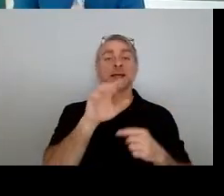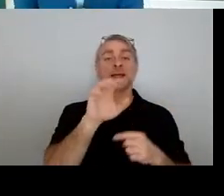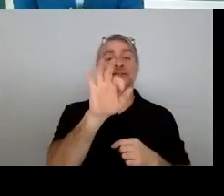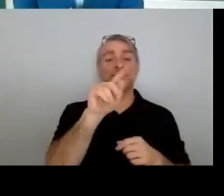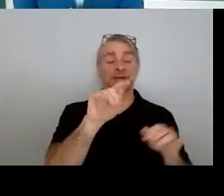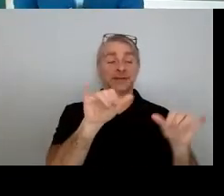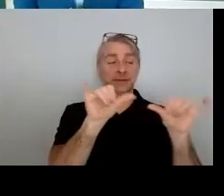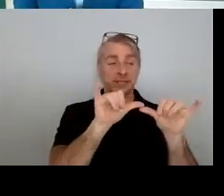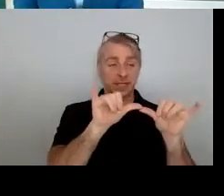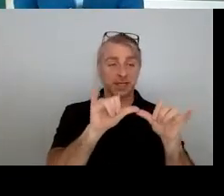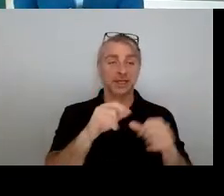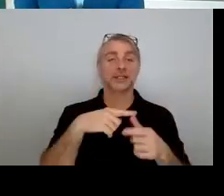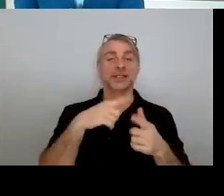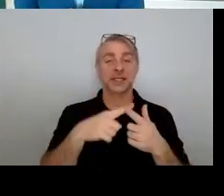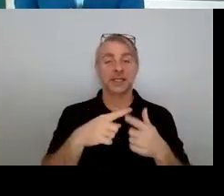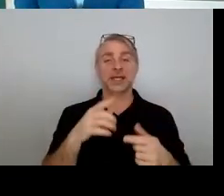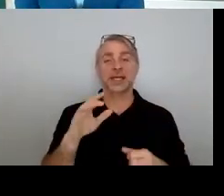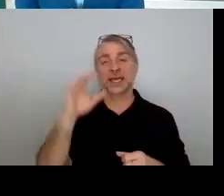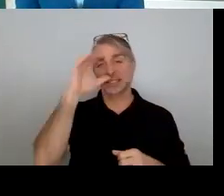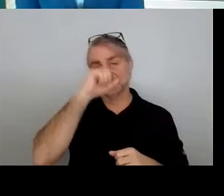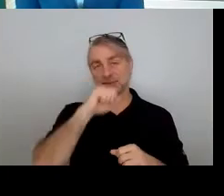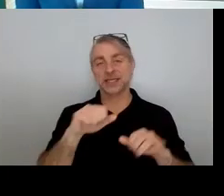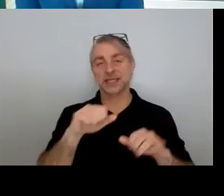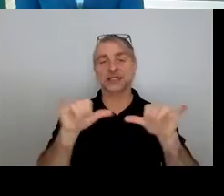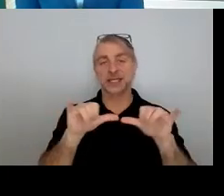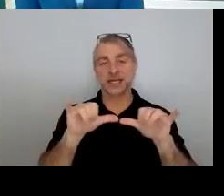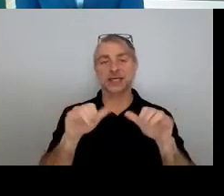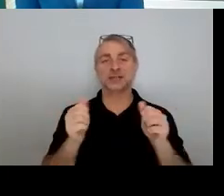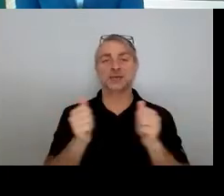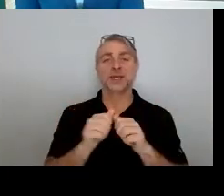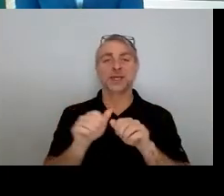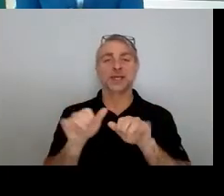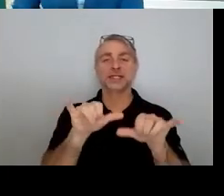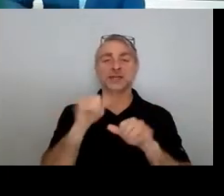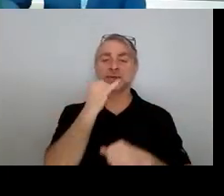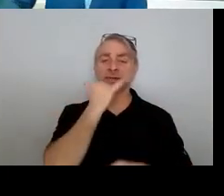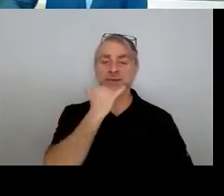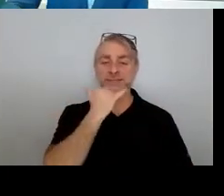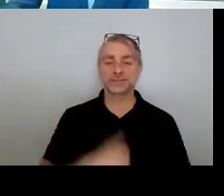estimate of the effect size, the standard error.